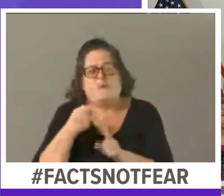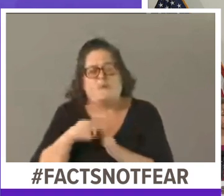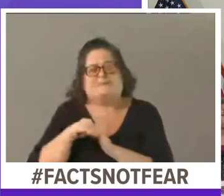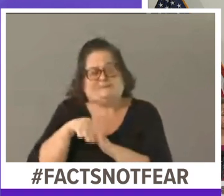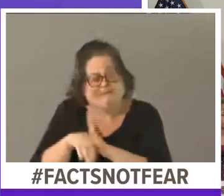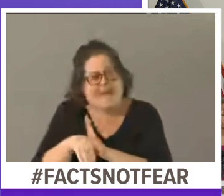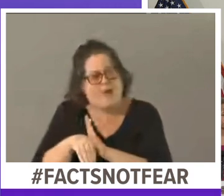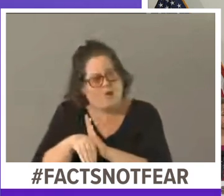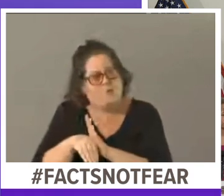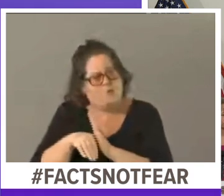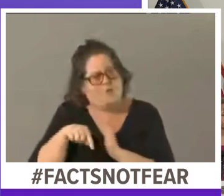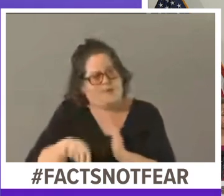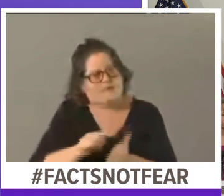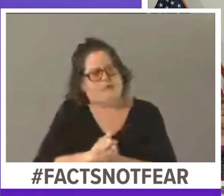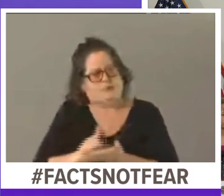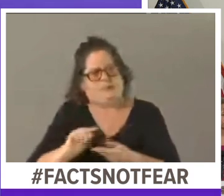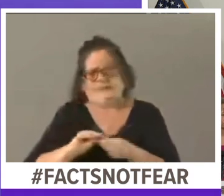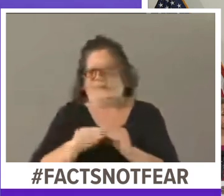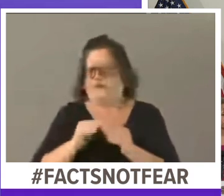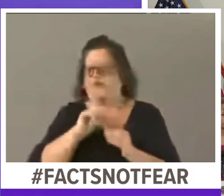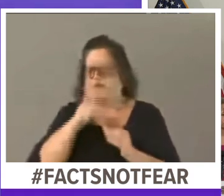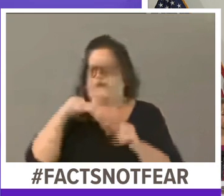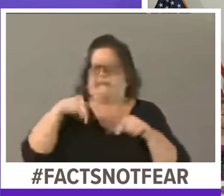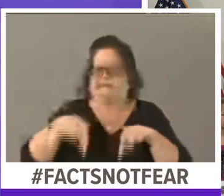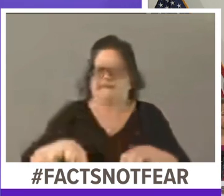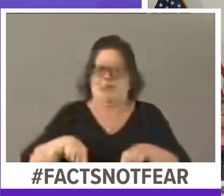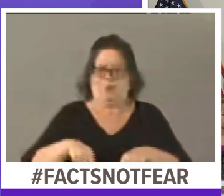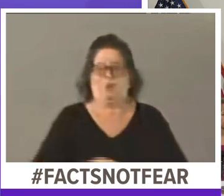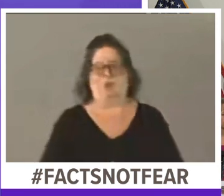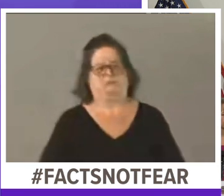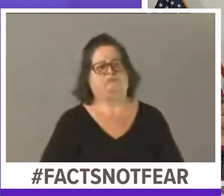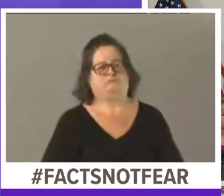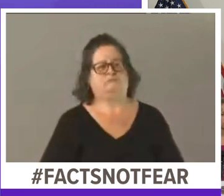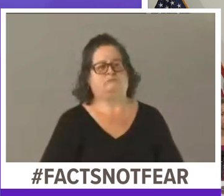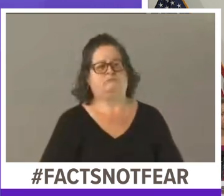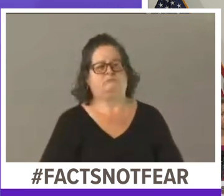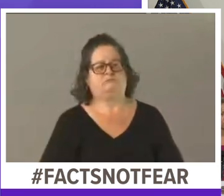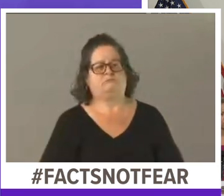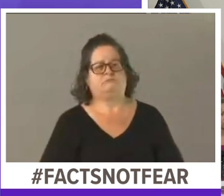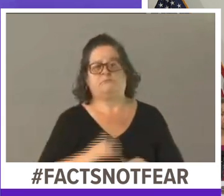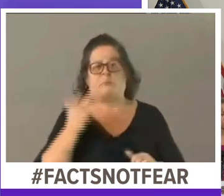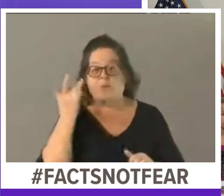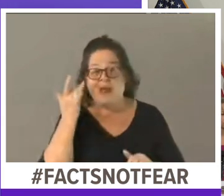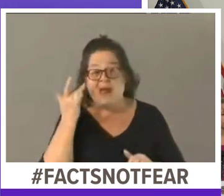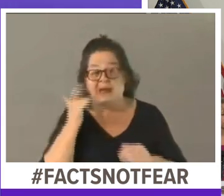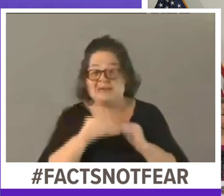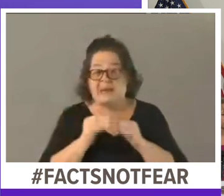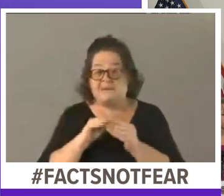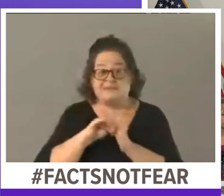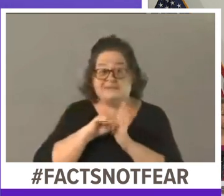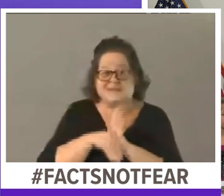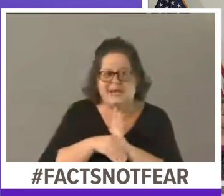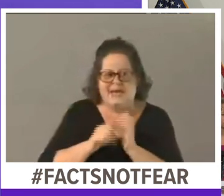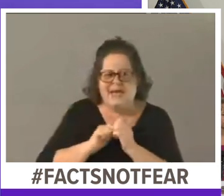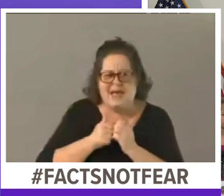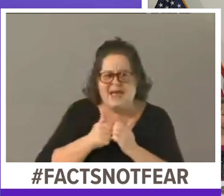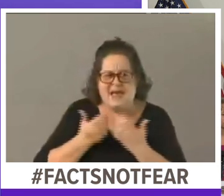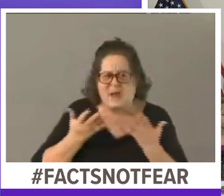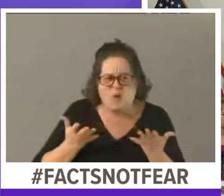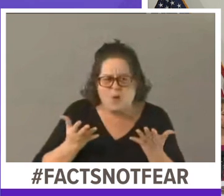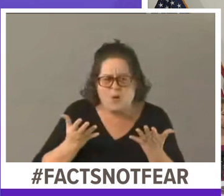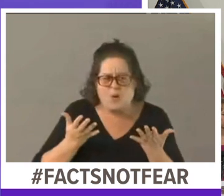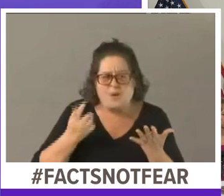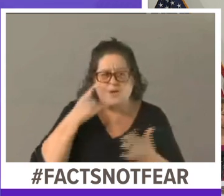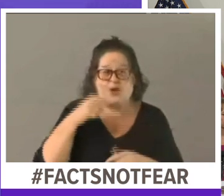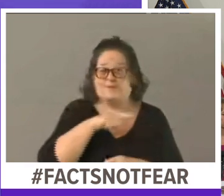leg down there. So that is a direct effect of the decisions that Arizonans have made over the